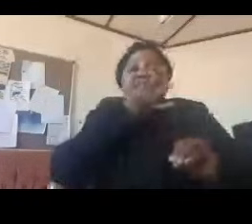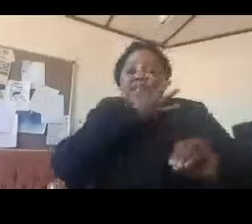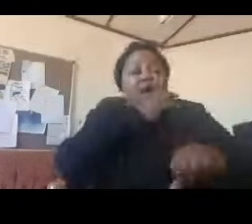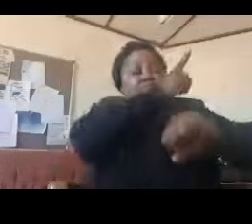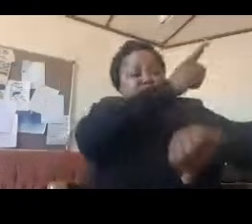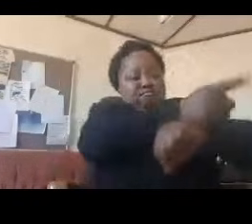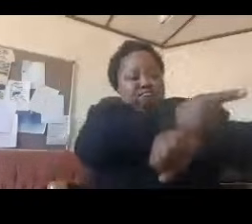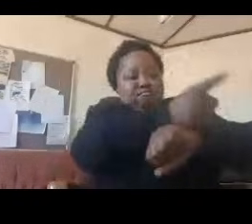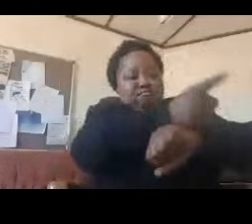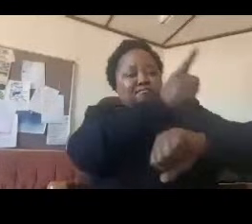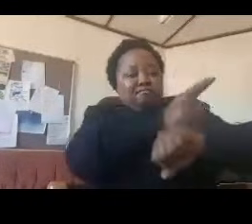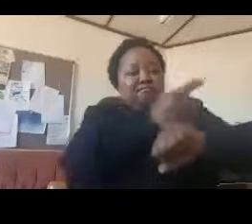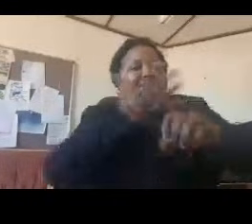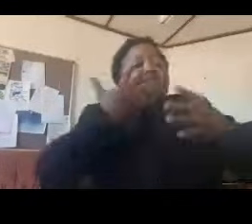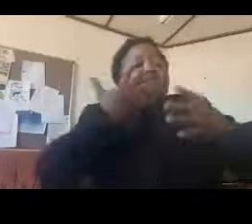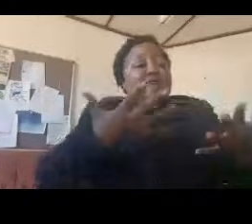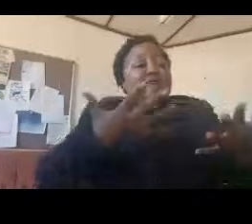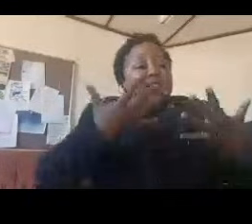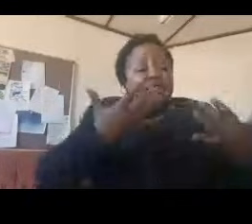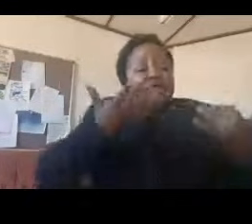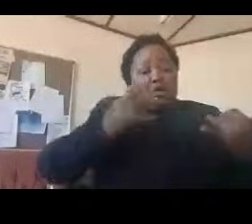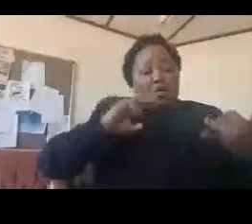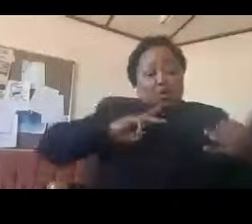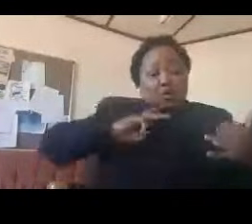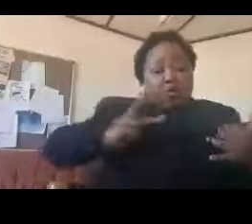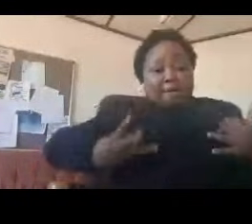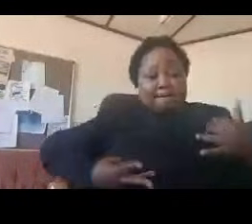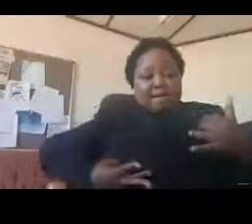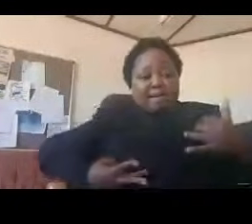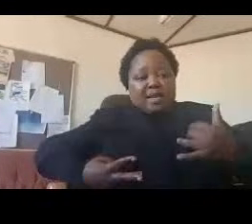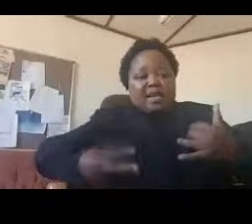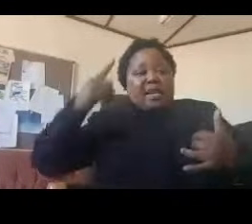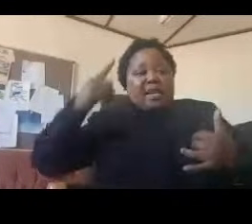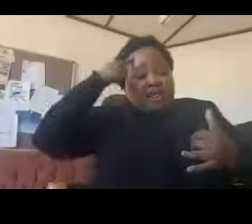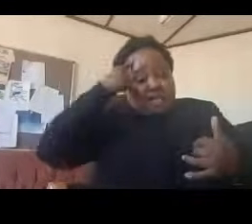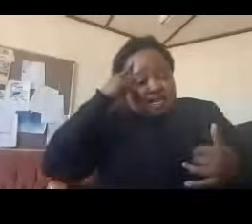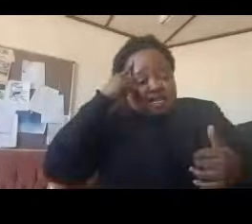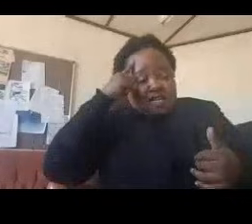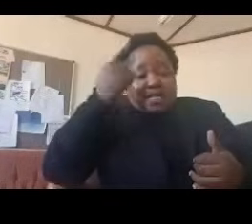The woman doesn't believe she deserves better. She calls it my burden.